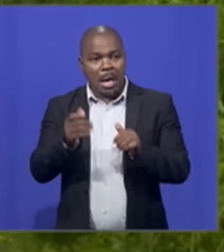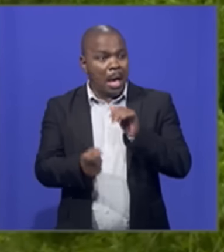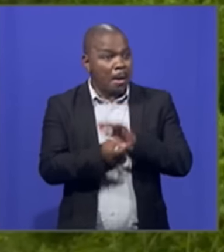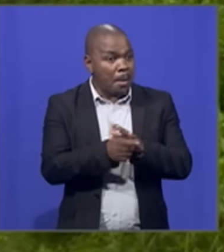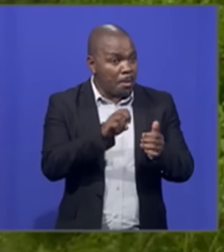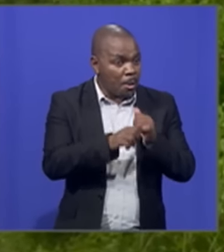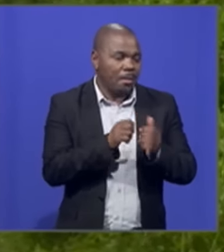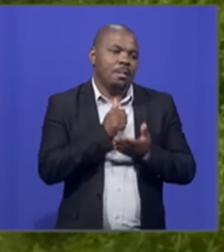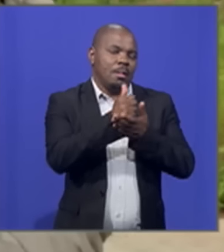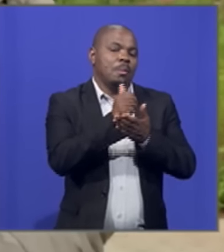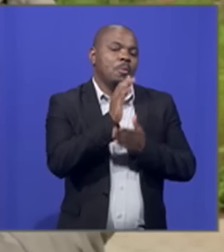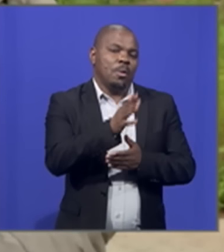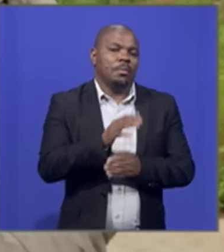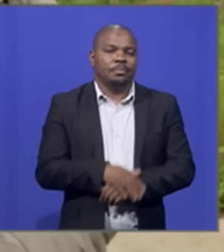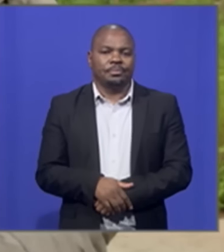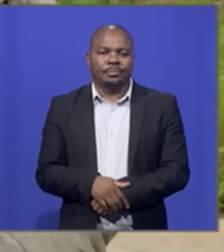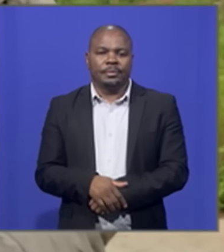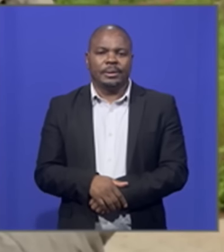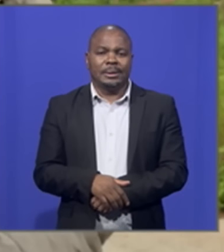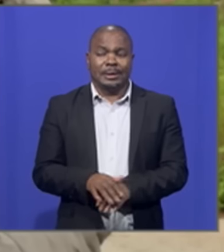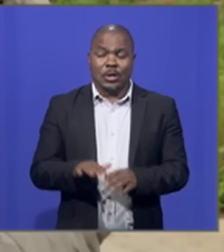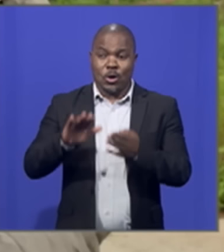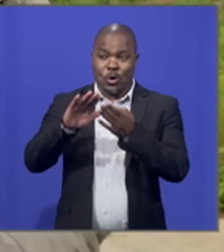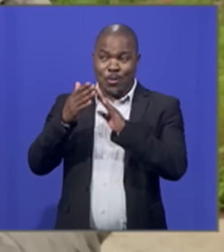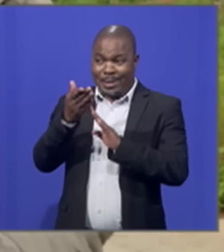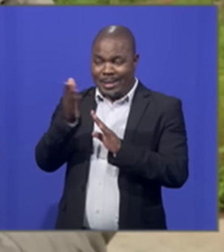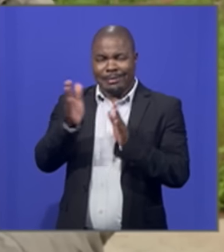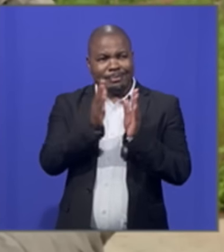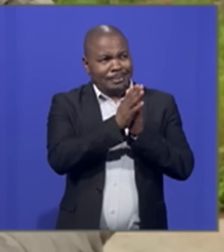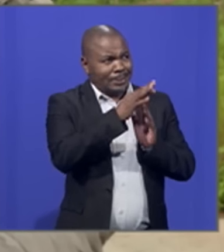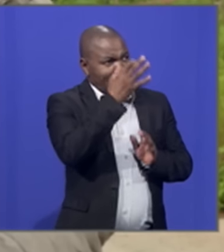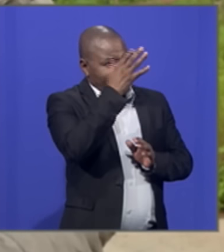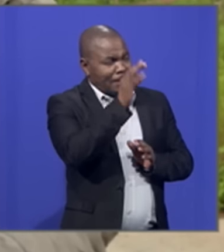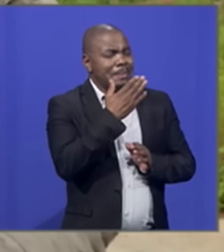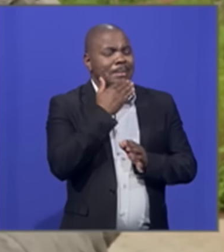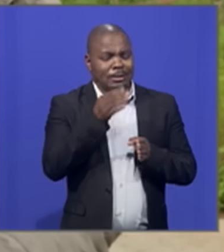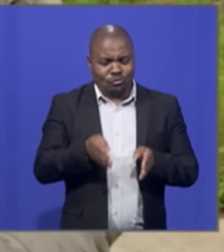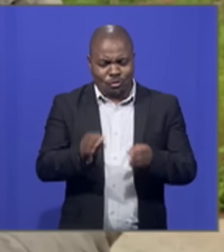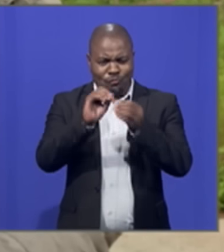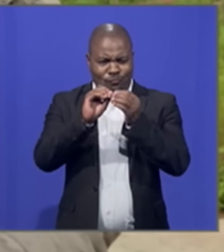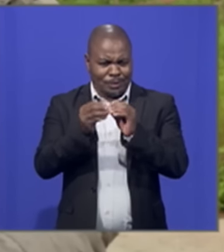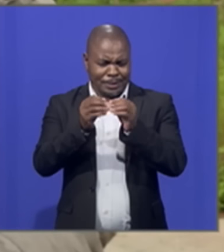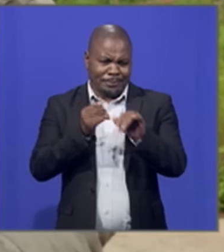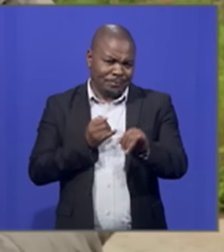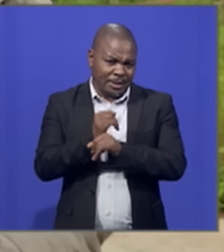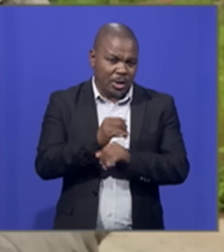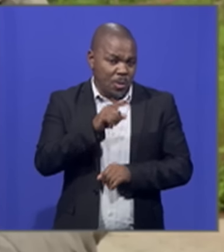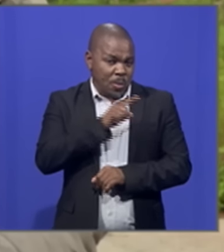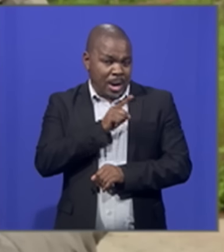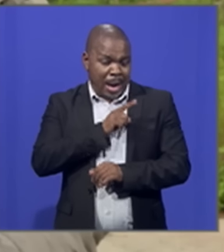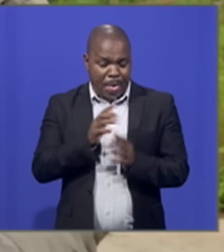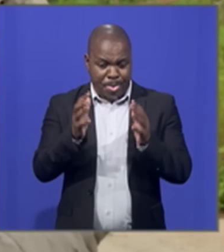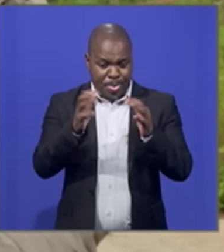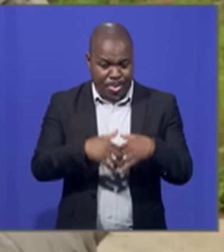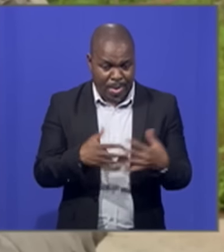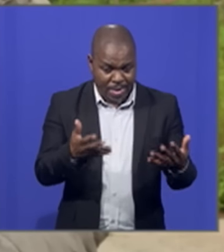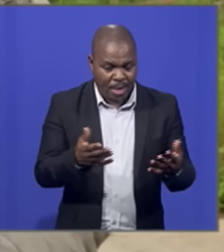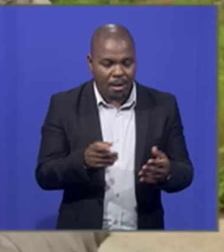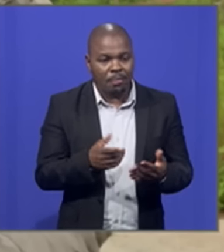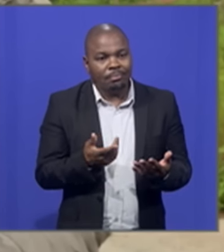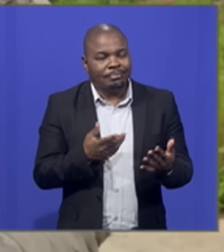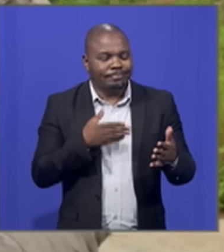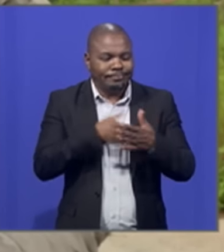ba amegago. Badudi ba ipiletša go mmušo go putlakiša kgato ya go lokiša tsela ya bona ka ge ba re go senyega ga tsela ye go ba šiditša go fihlelela ditirelo